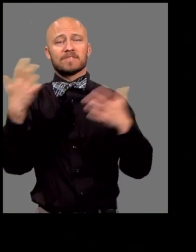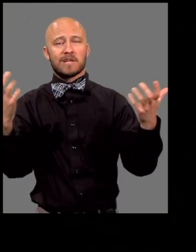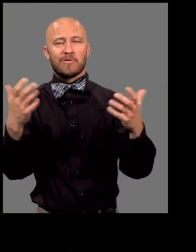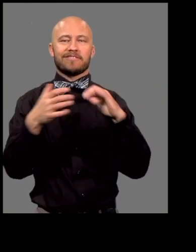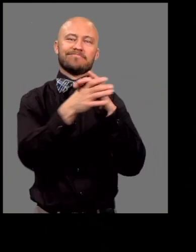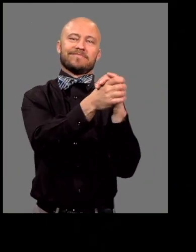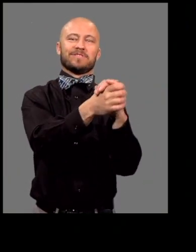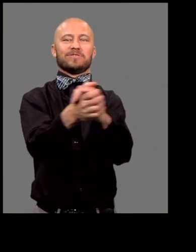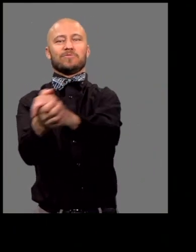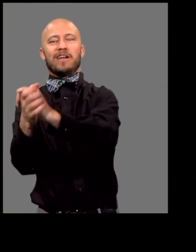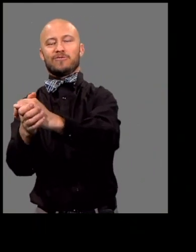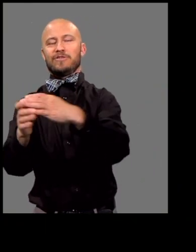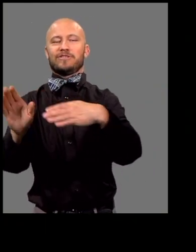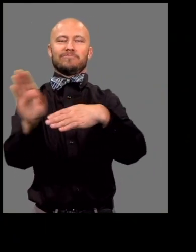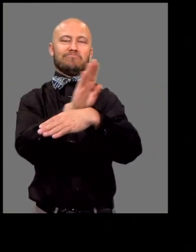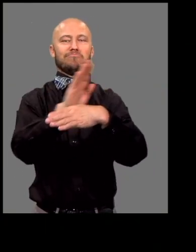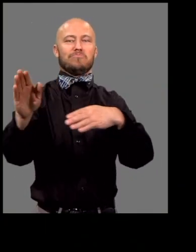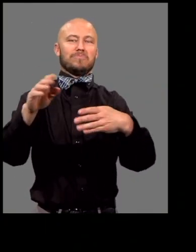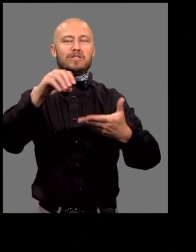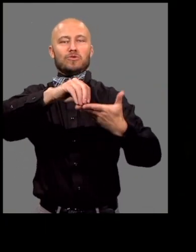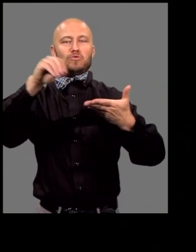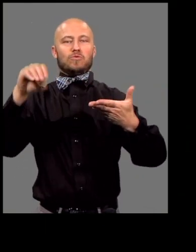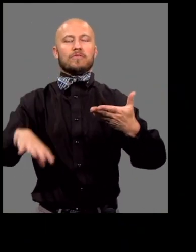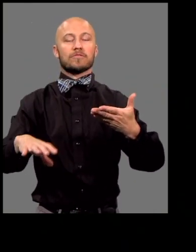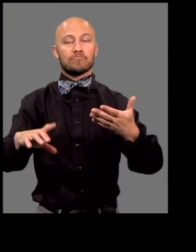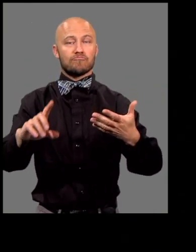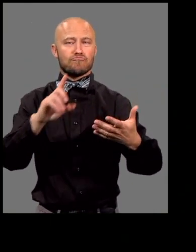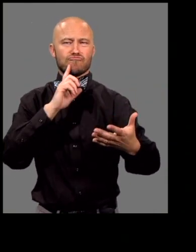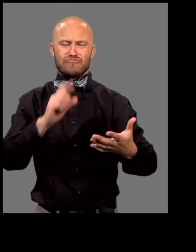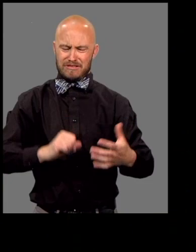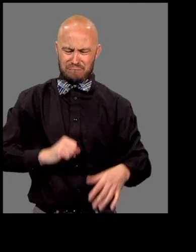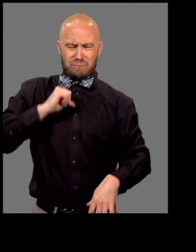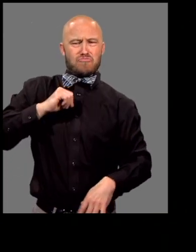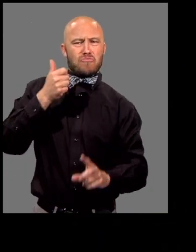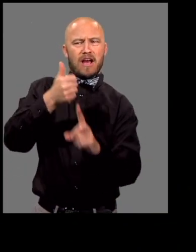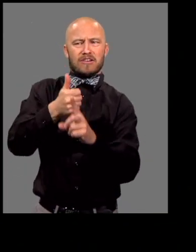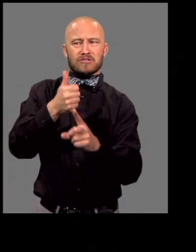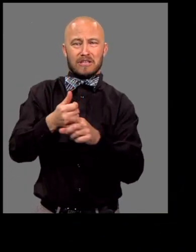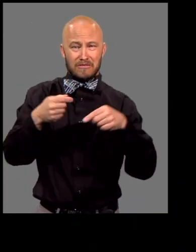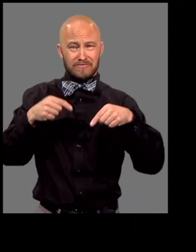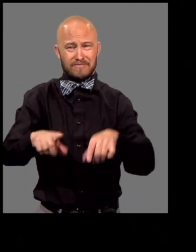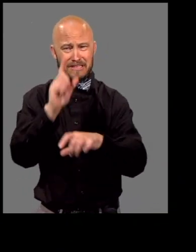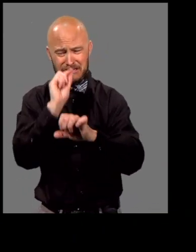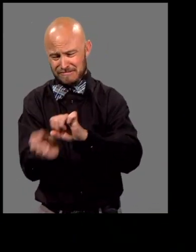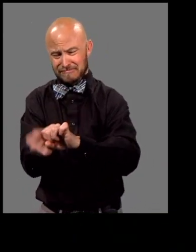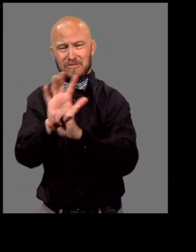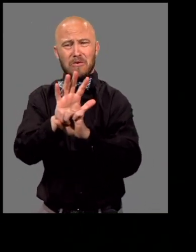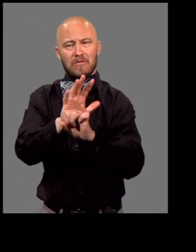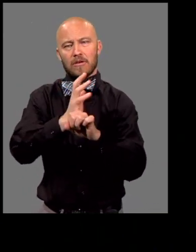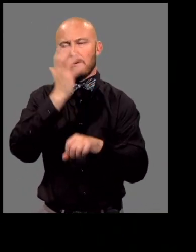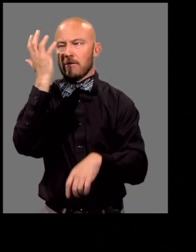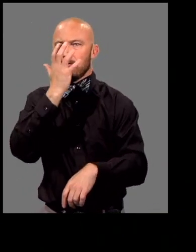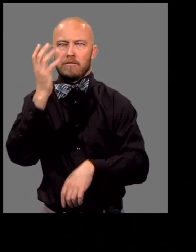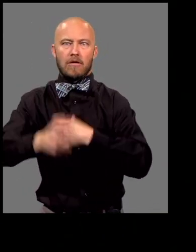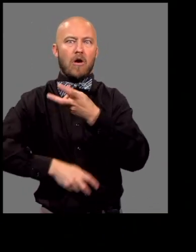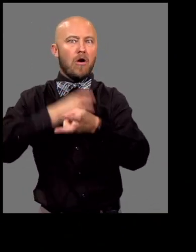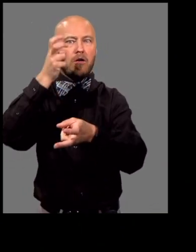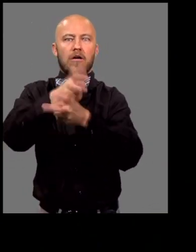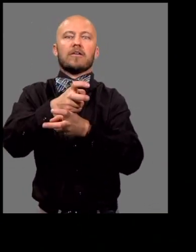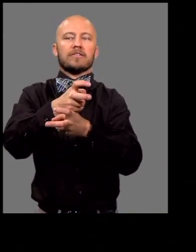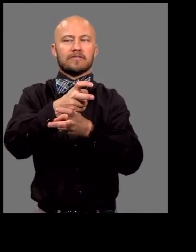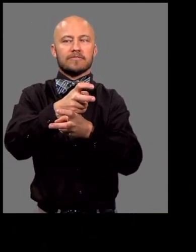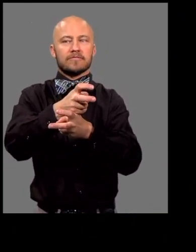say congratulations to all my business students. You should be really proud of yourself. You finished during a pandemic. It made it extra